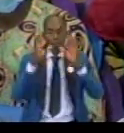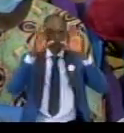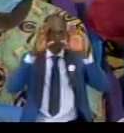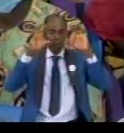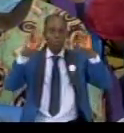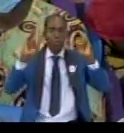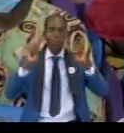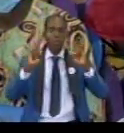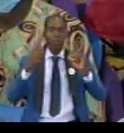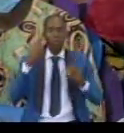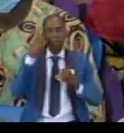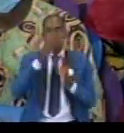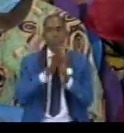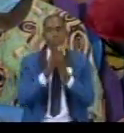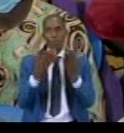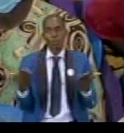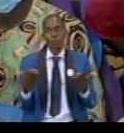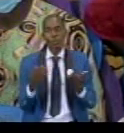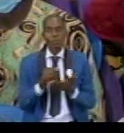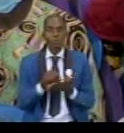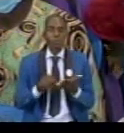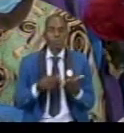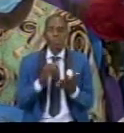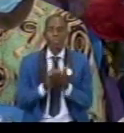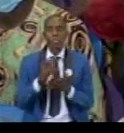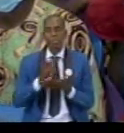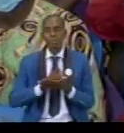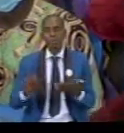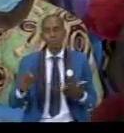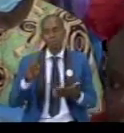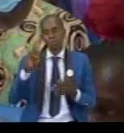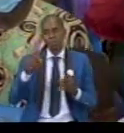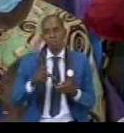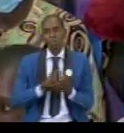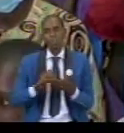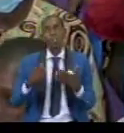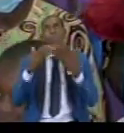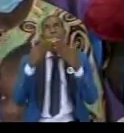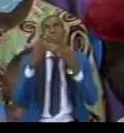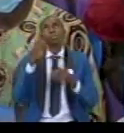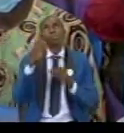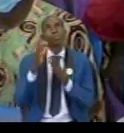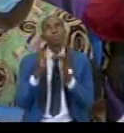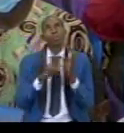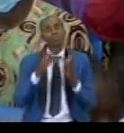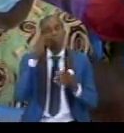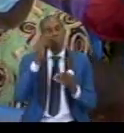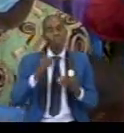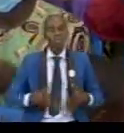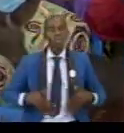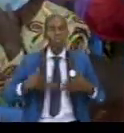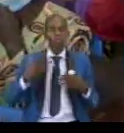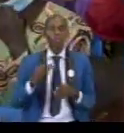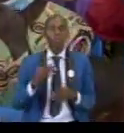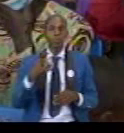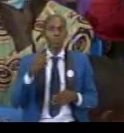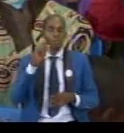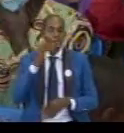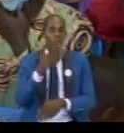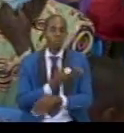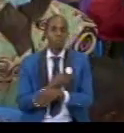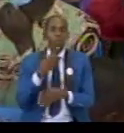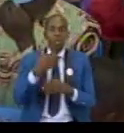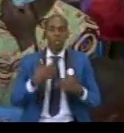Ajala Idowu, who says that thank you, Jesus, for the life of my daughter. She's been having consistent